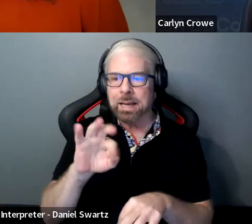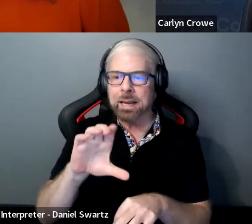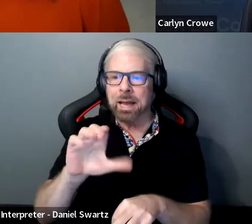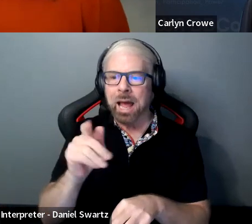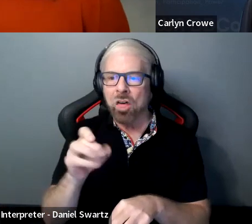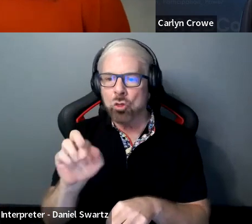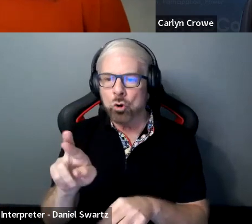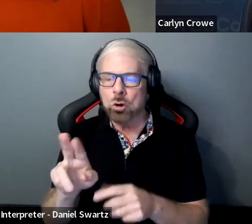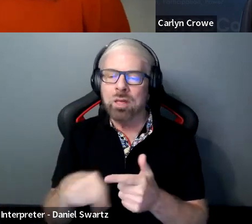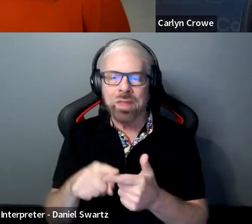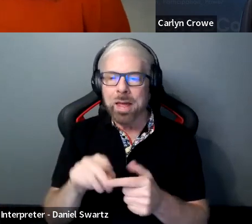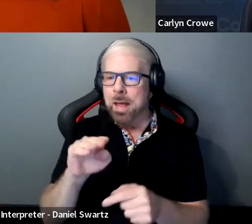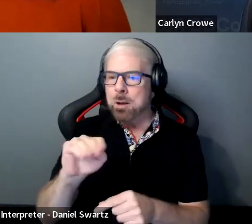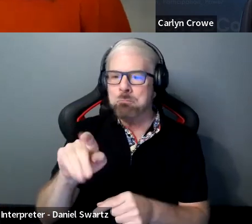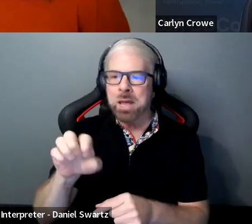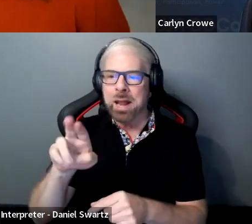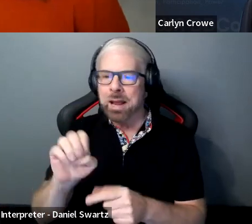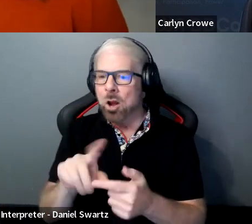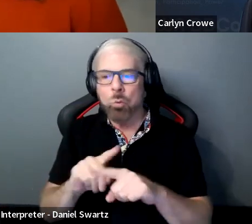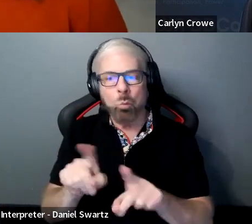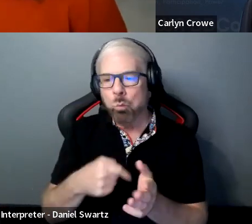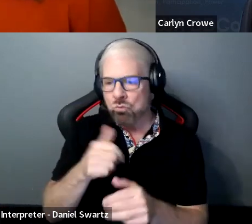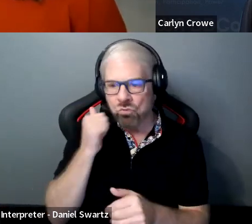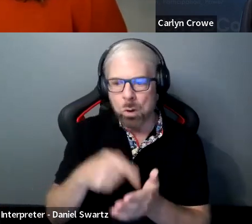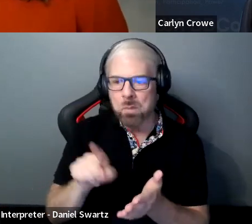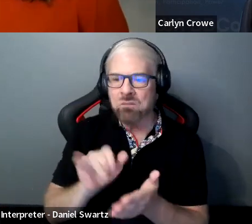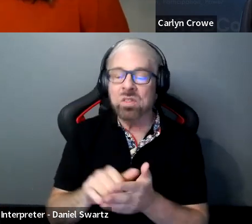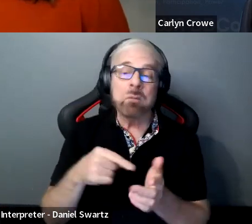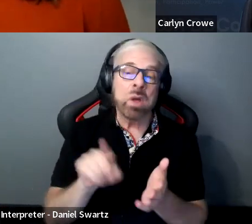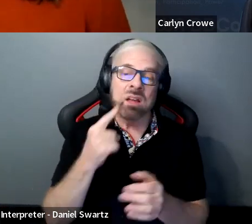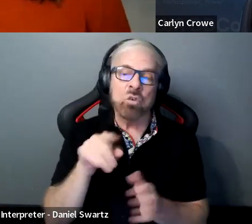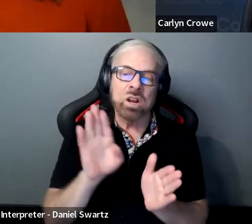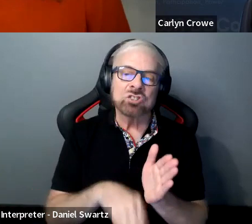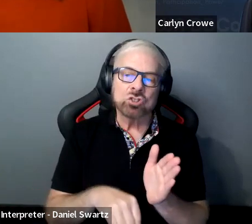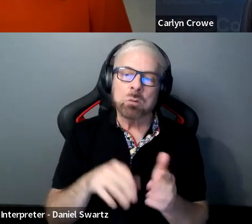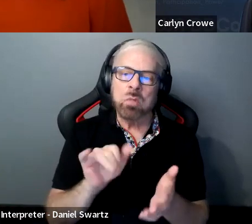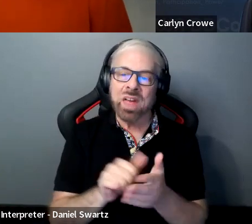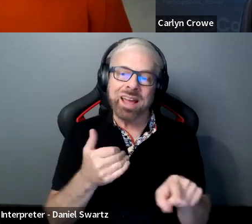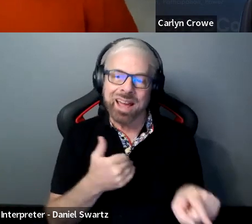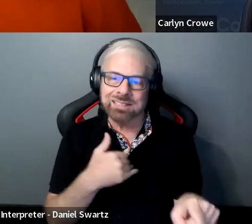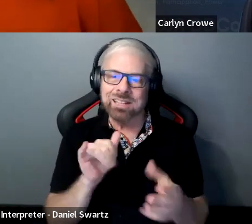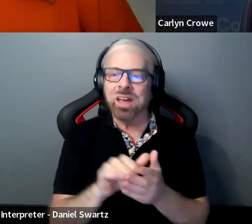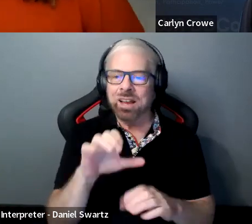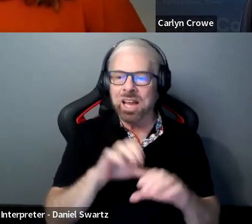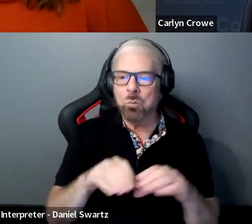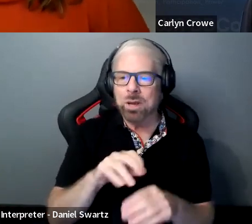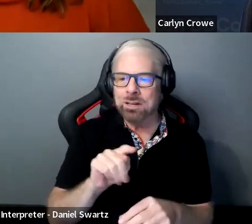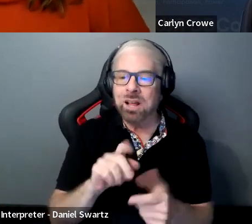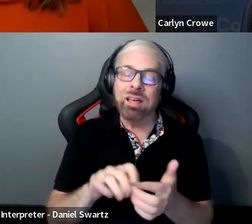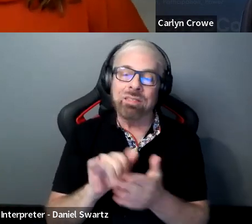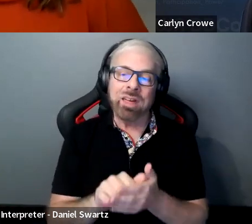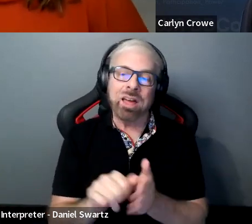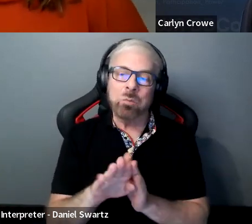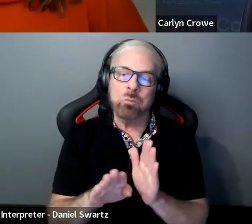for those. They pay for a very cheap version that has that in it. So that bill has